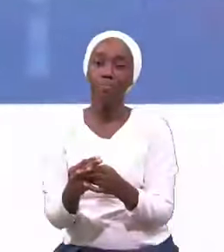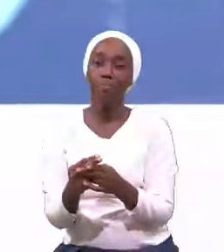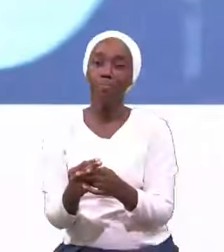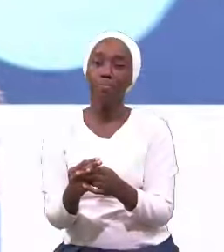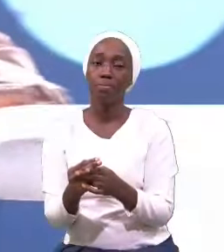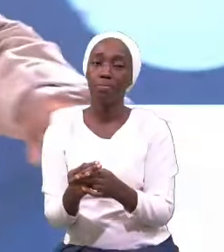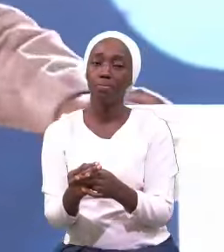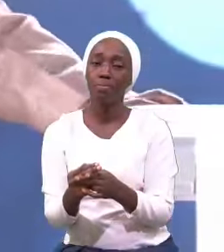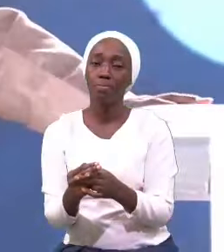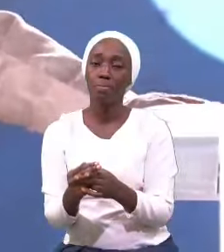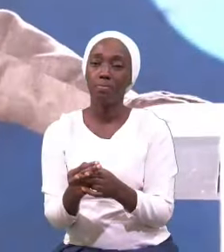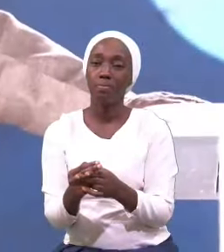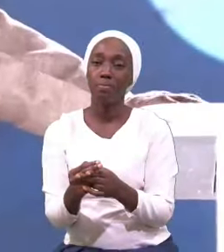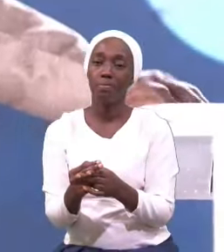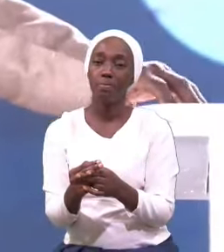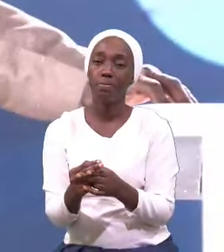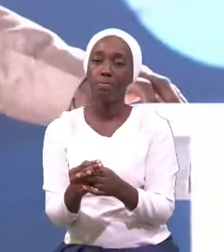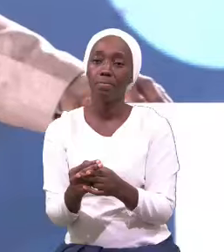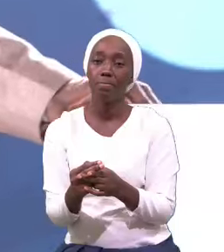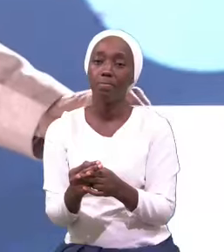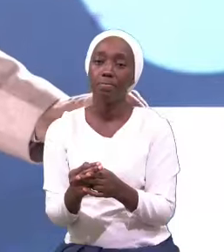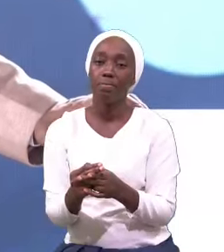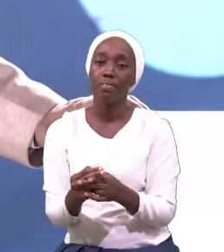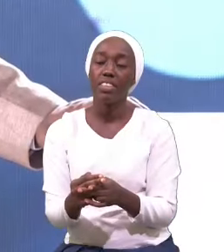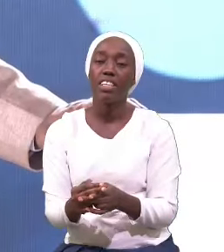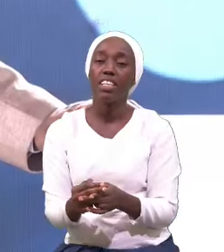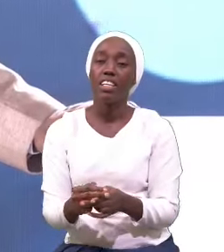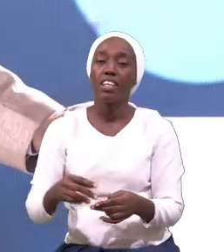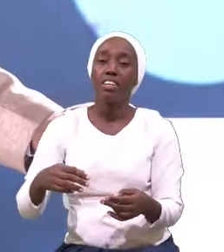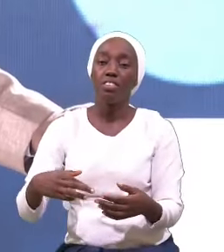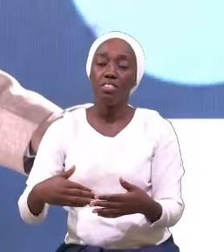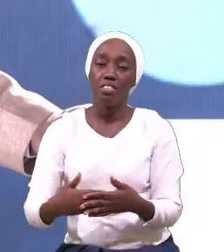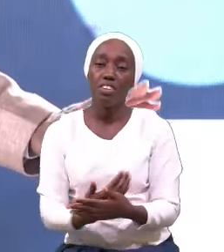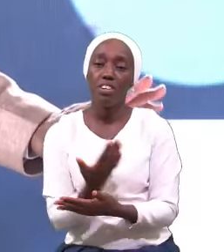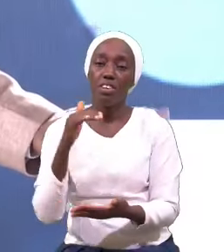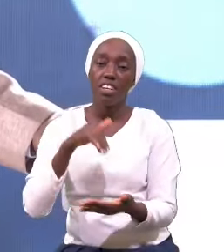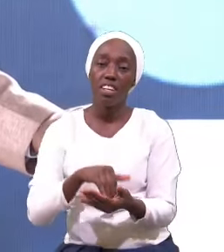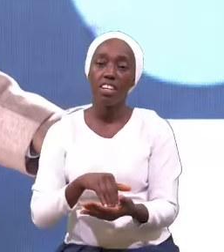Renew, repress not the humble spirit.